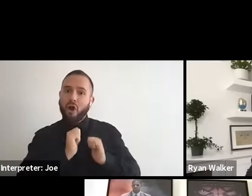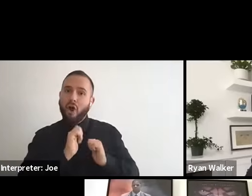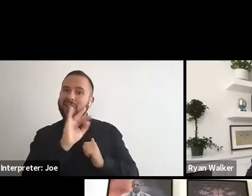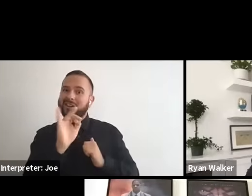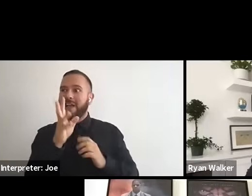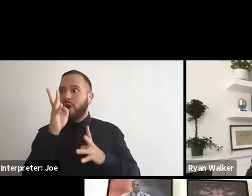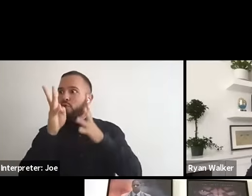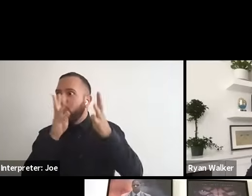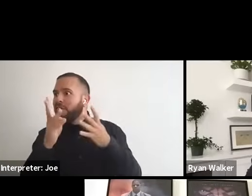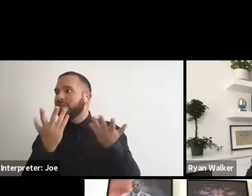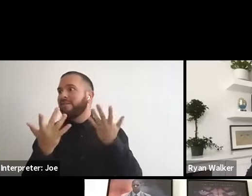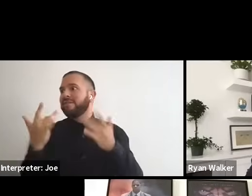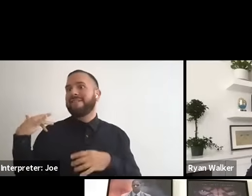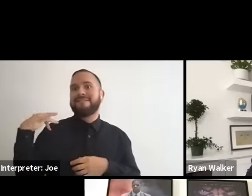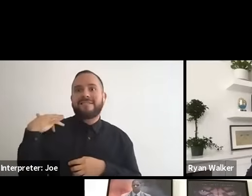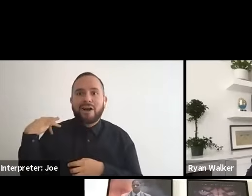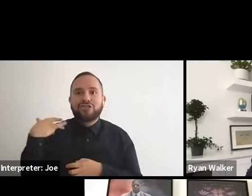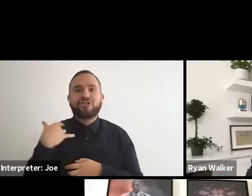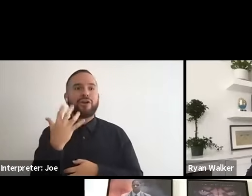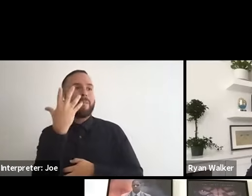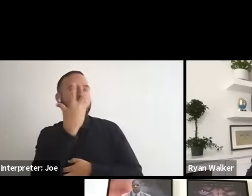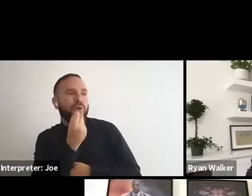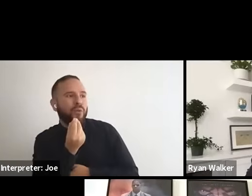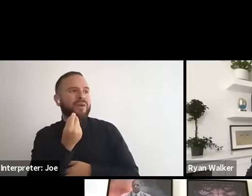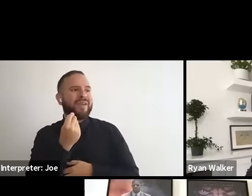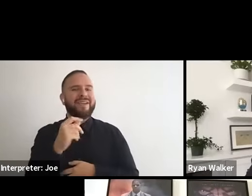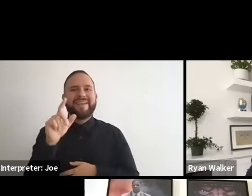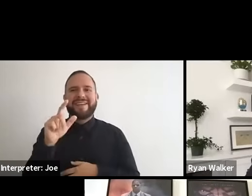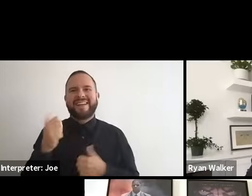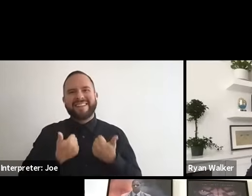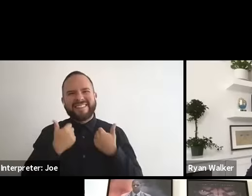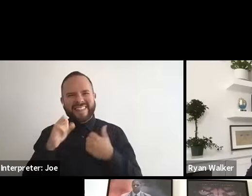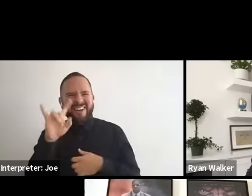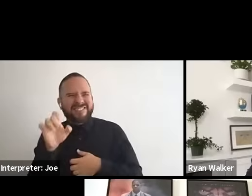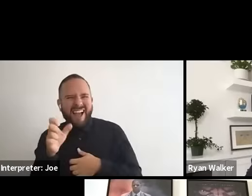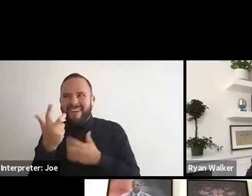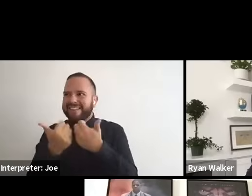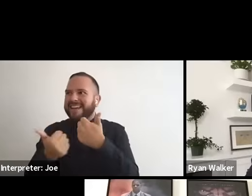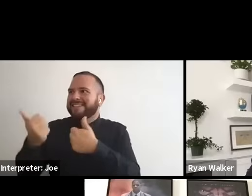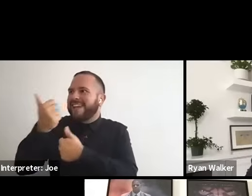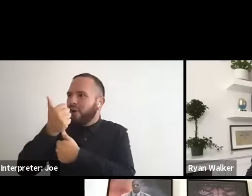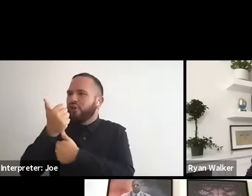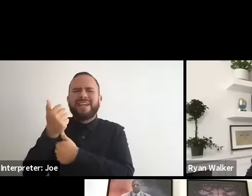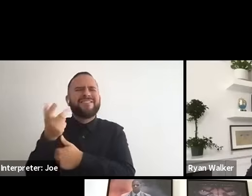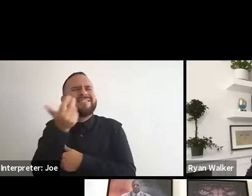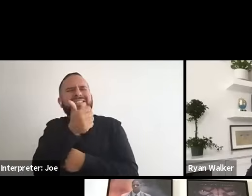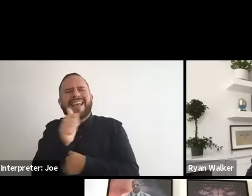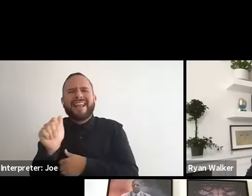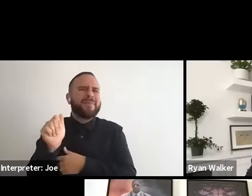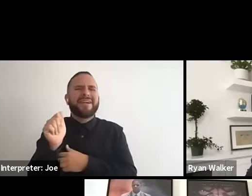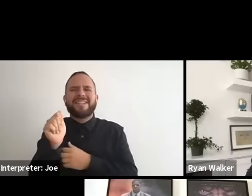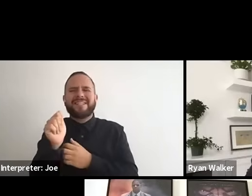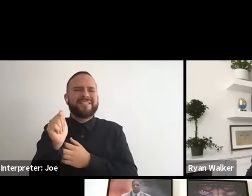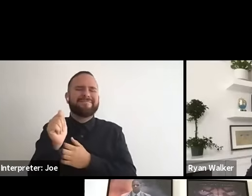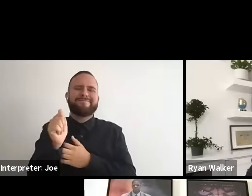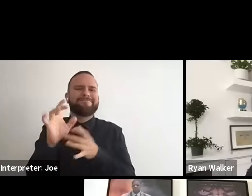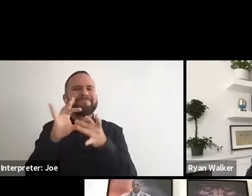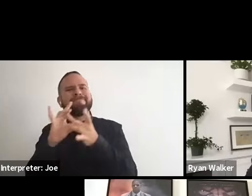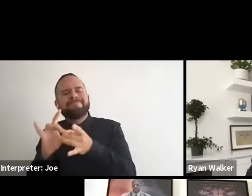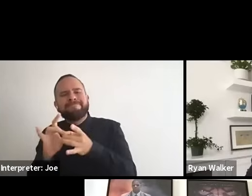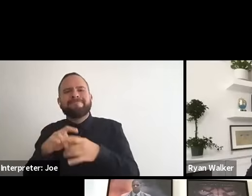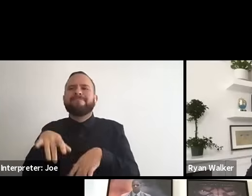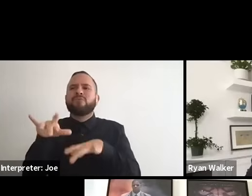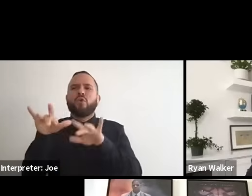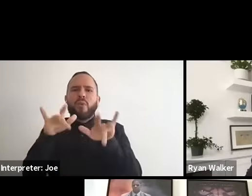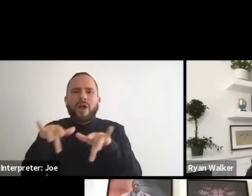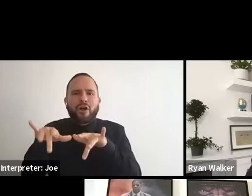of fashion, beauty, and lifestyle, executives, anybody adverse to a record company or a publishing company or anybody